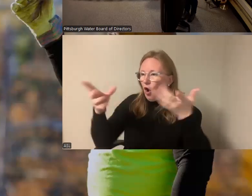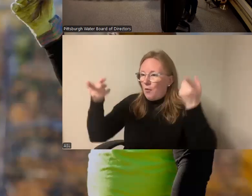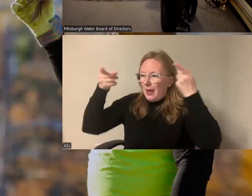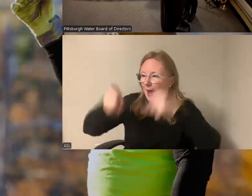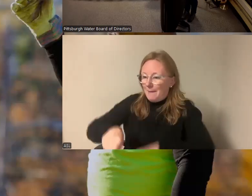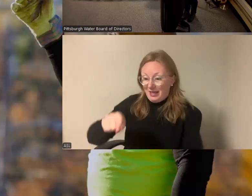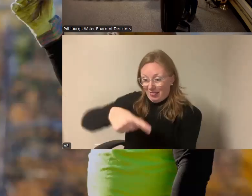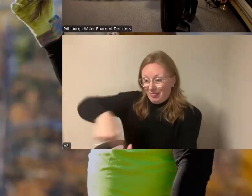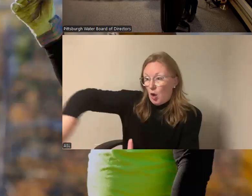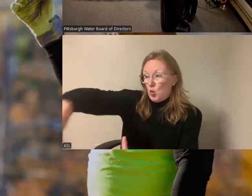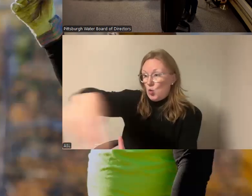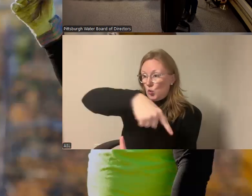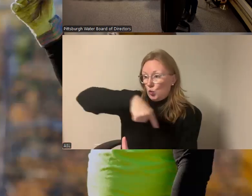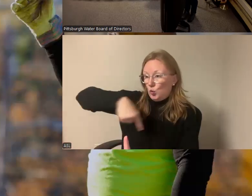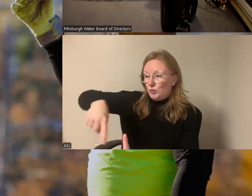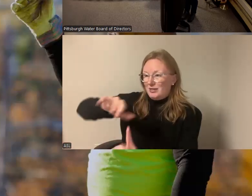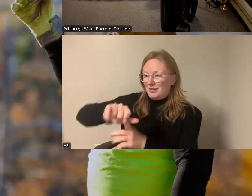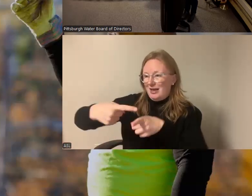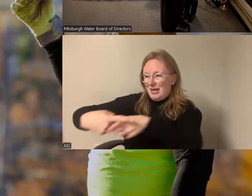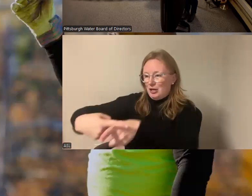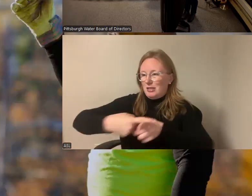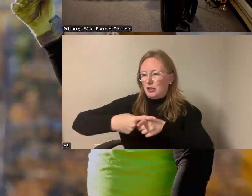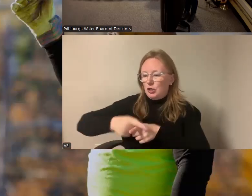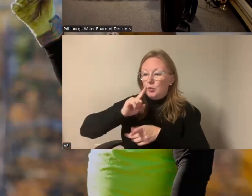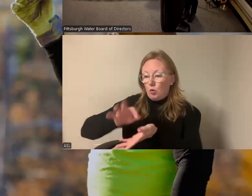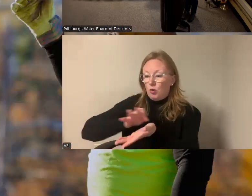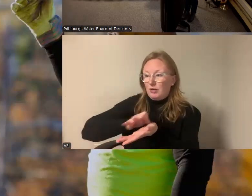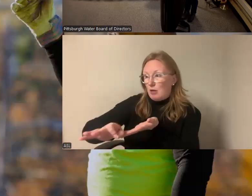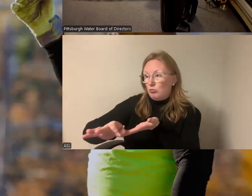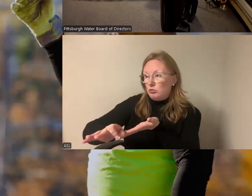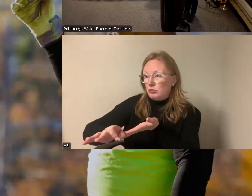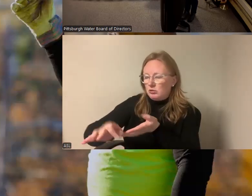those valves or some of those in those intersections, we will count towards